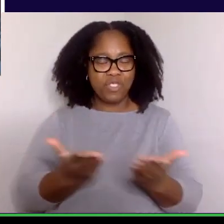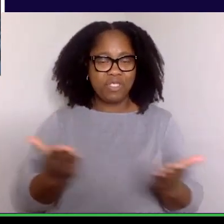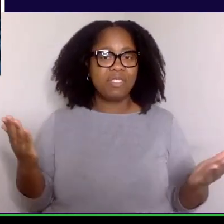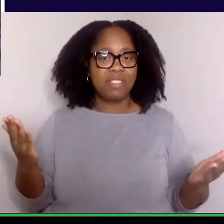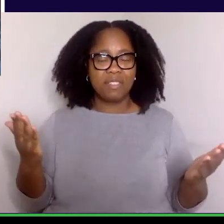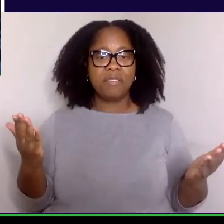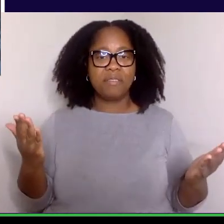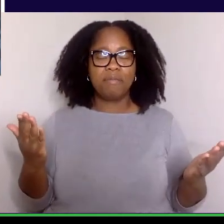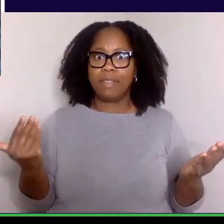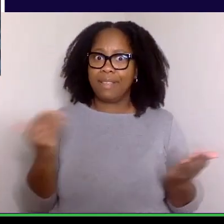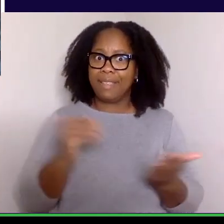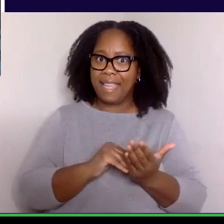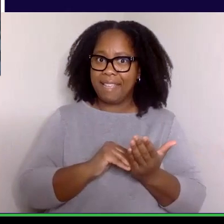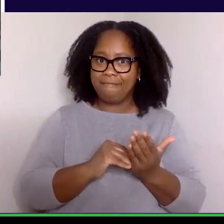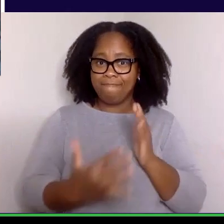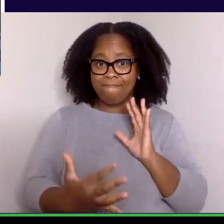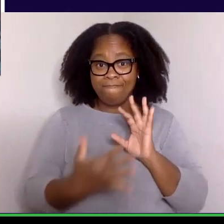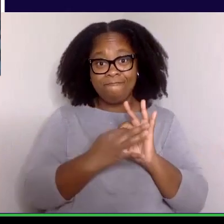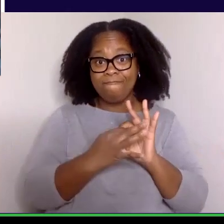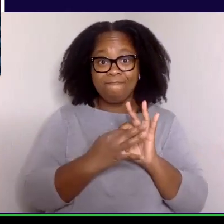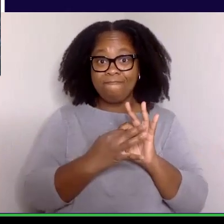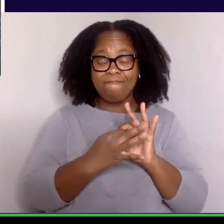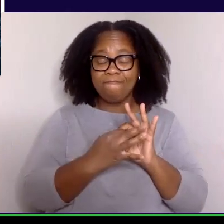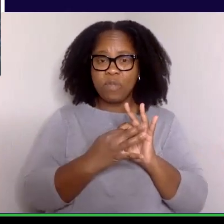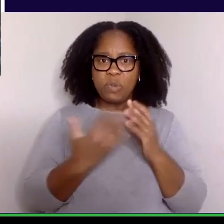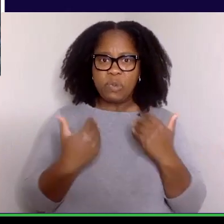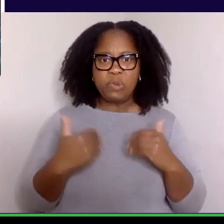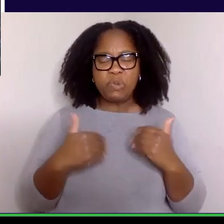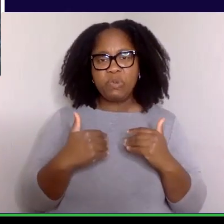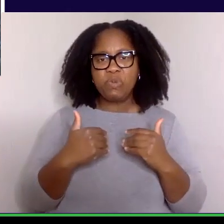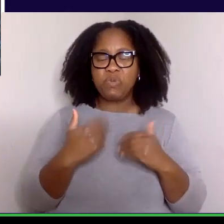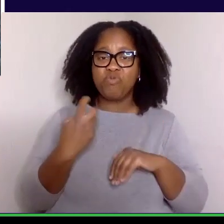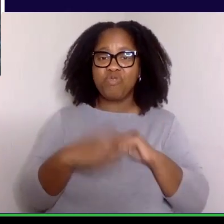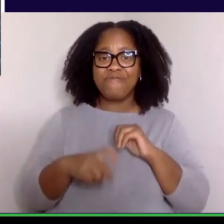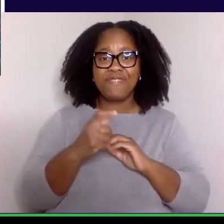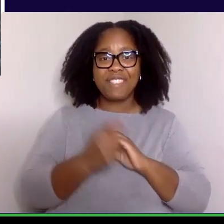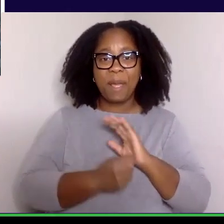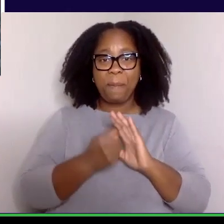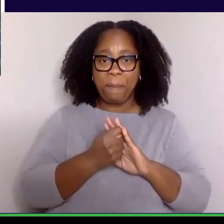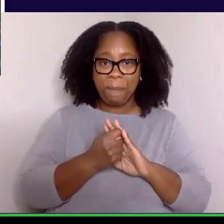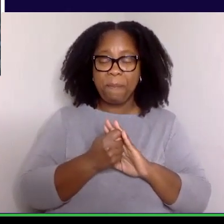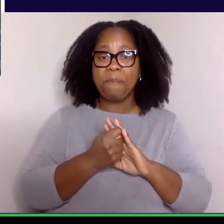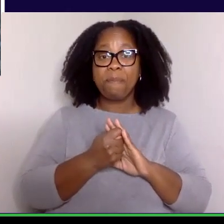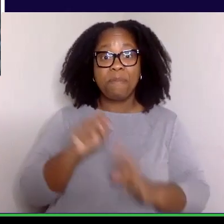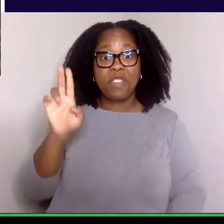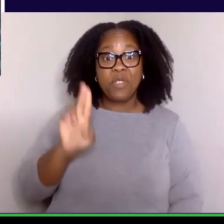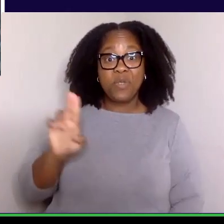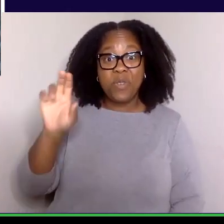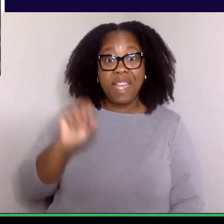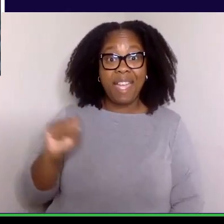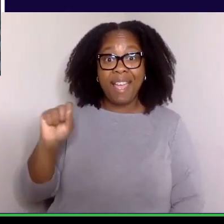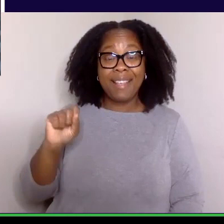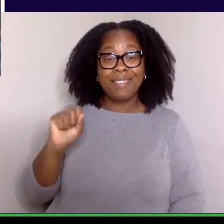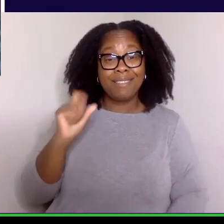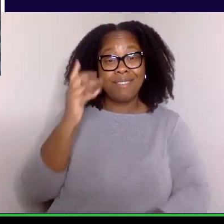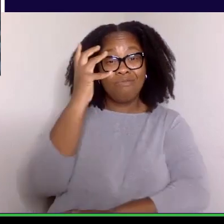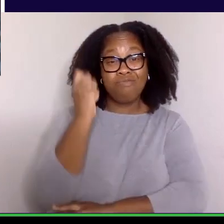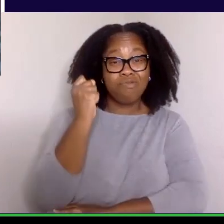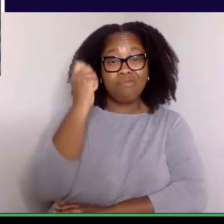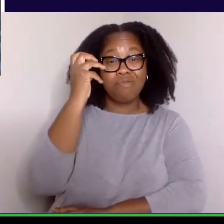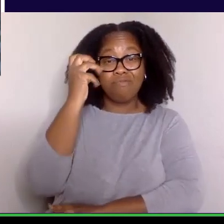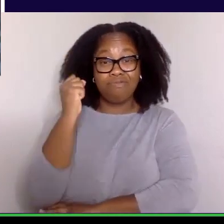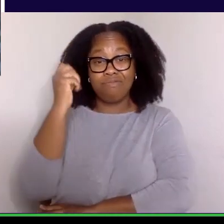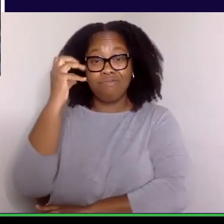connect again at a rough time. The US is breaking new infection records every day